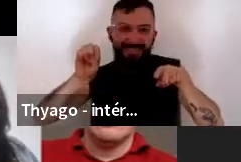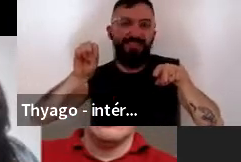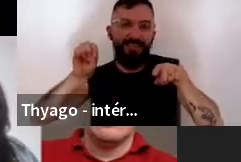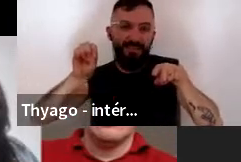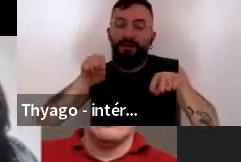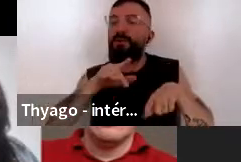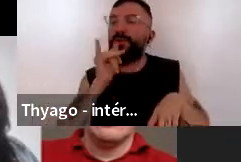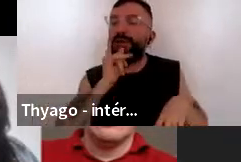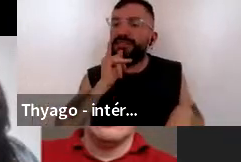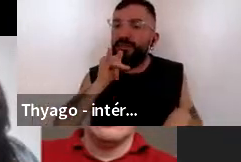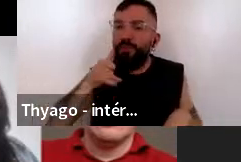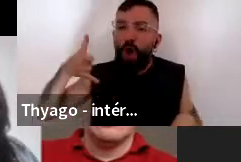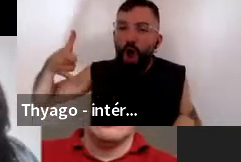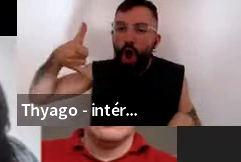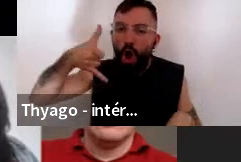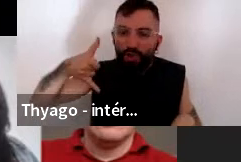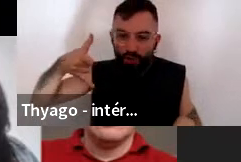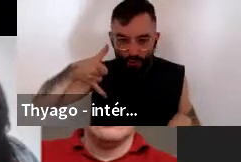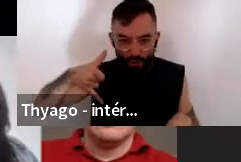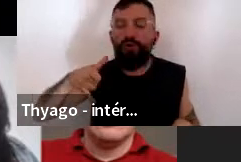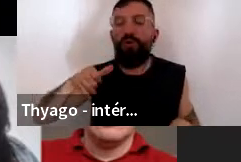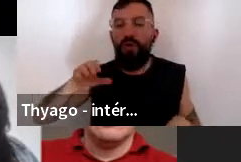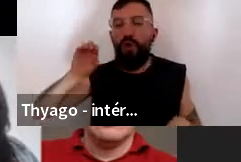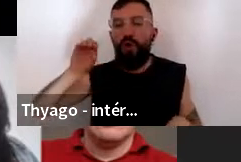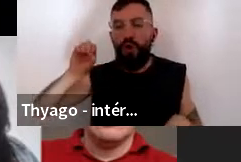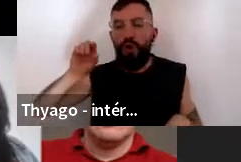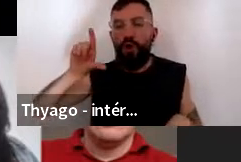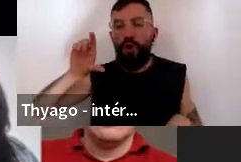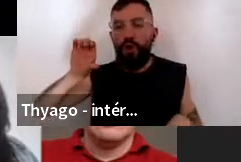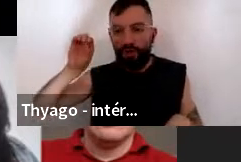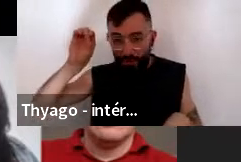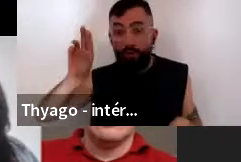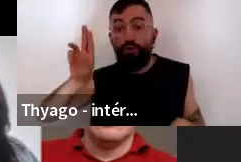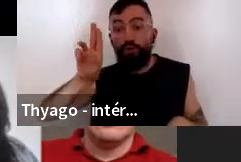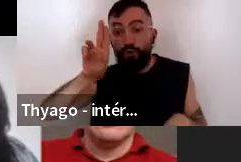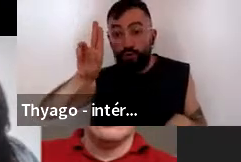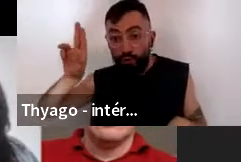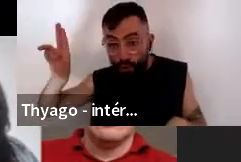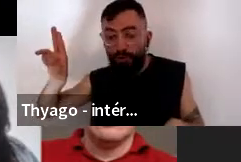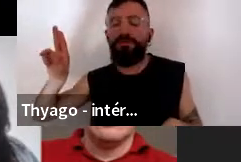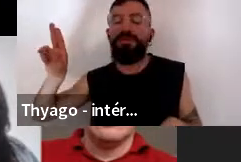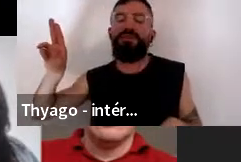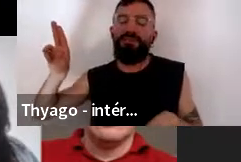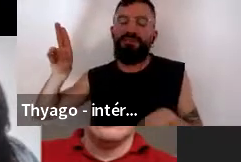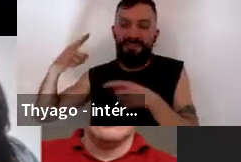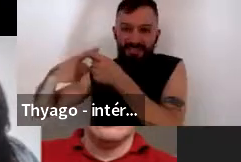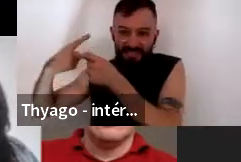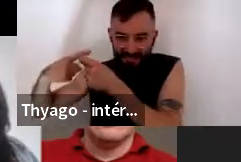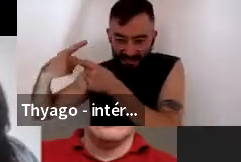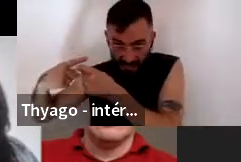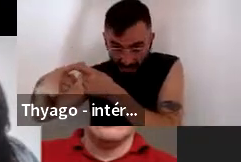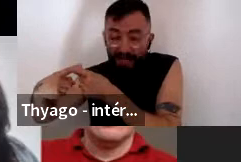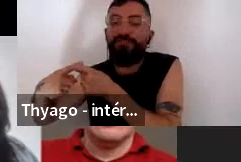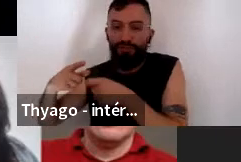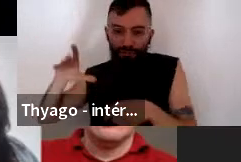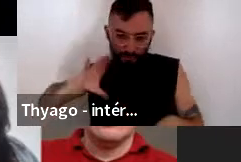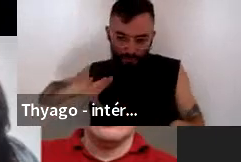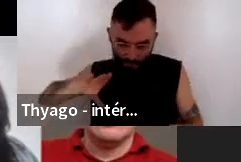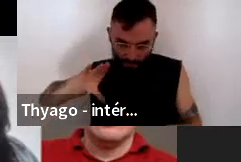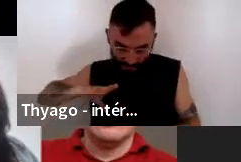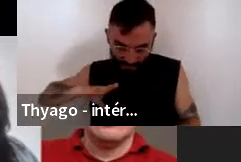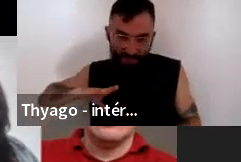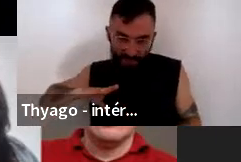for óleo. Óleo means oil. So basically, they are translating the name of the sign